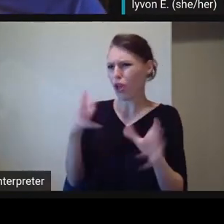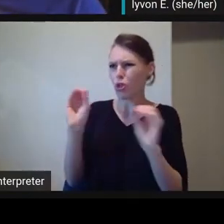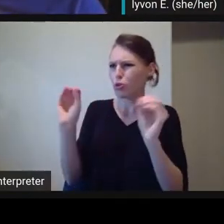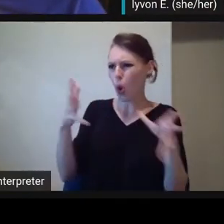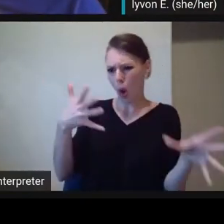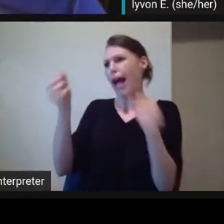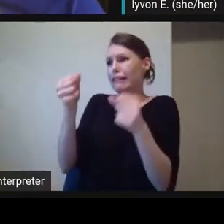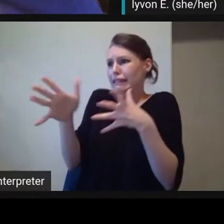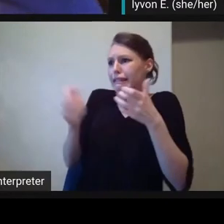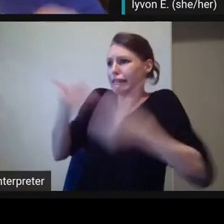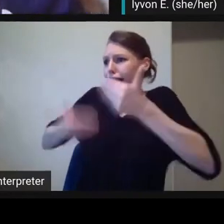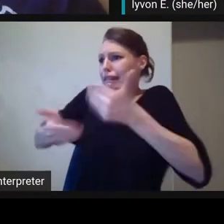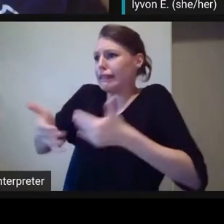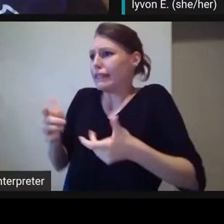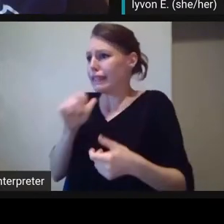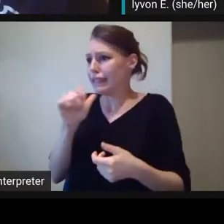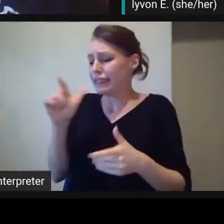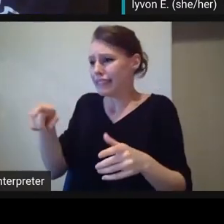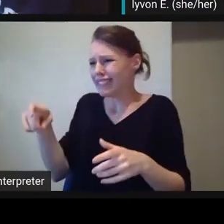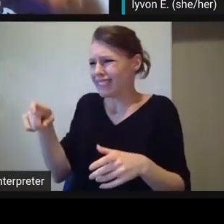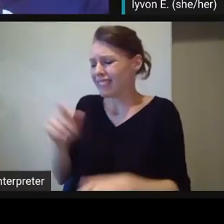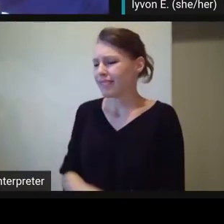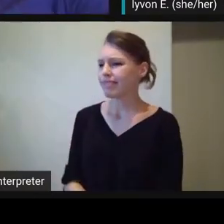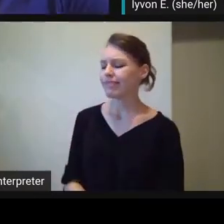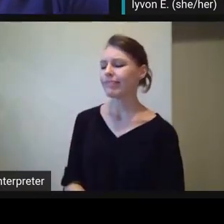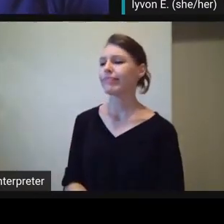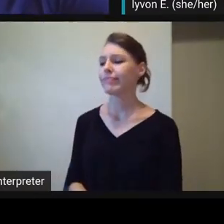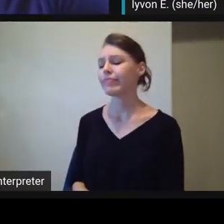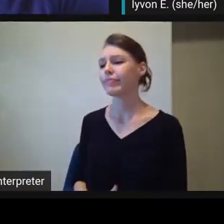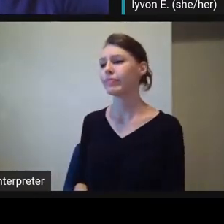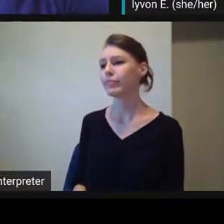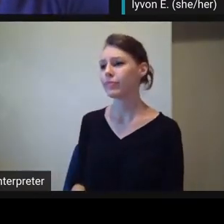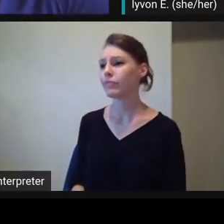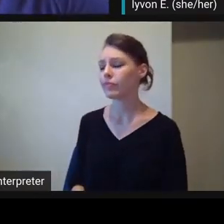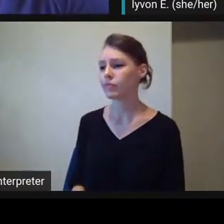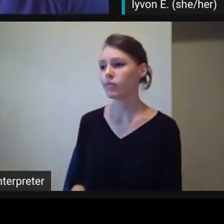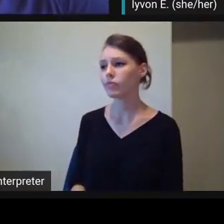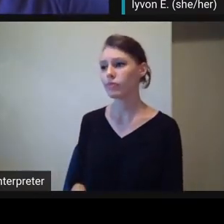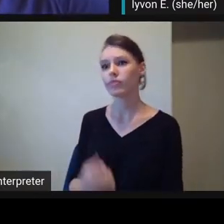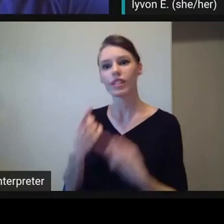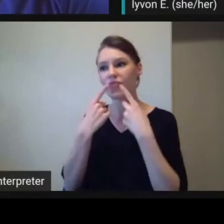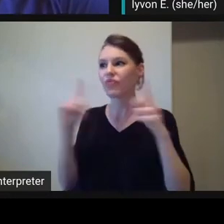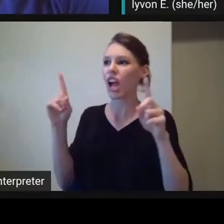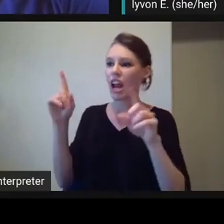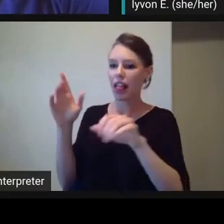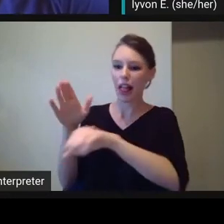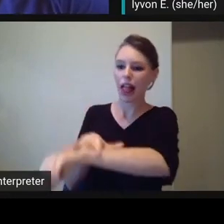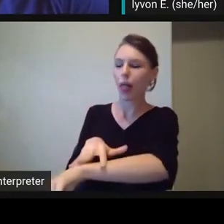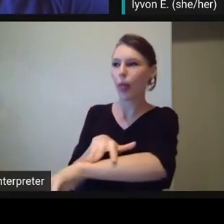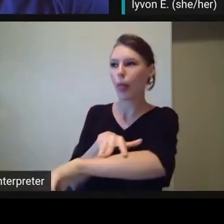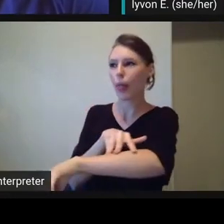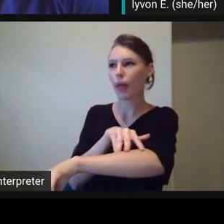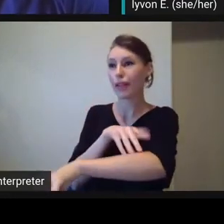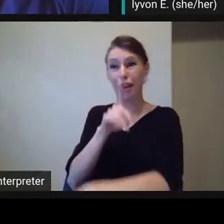idea of rushing to create and put out content has finally slowed down. Like, it was